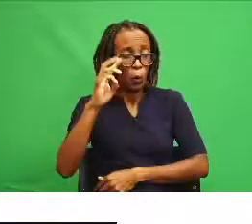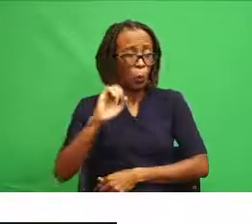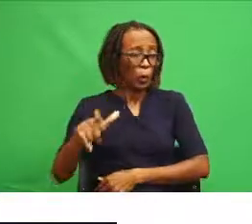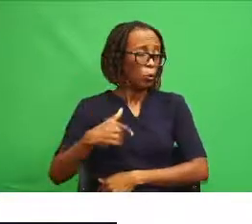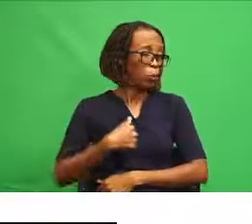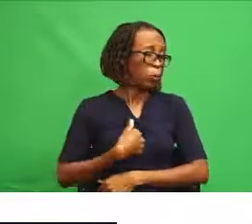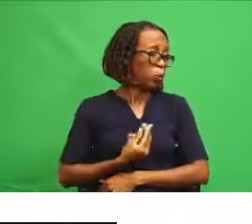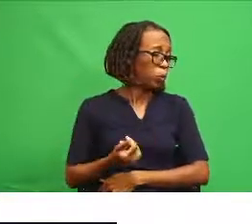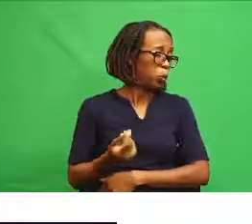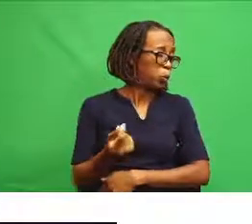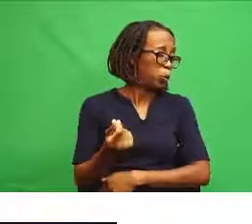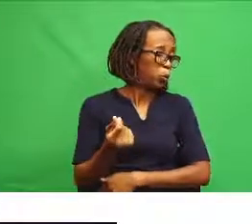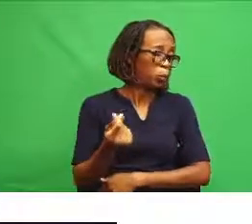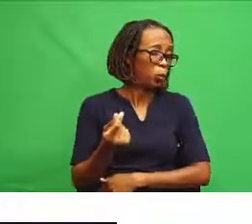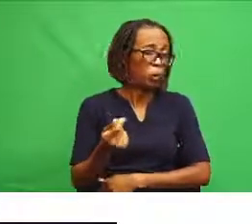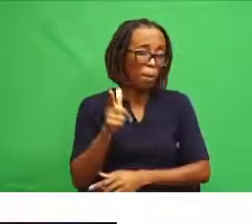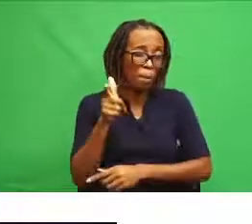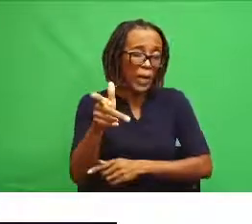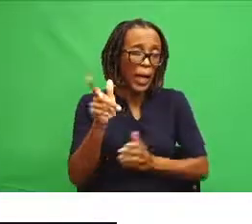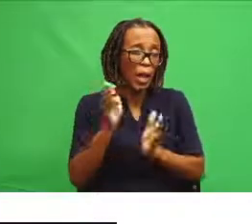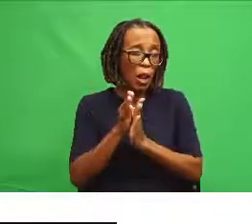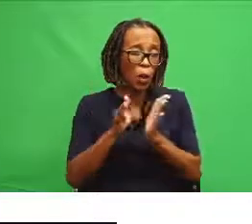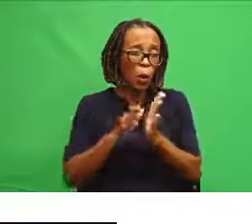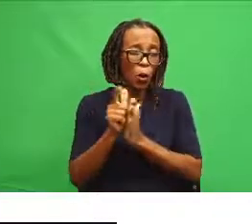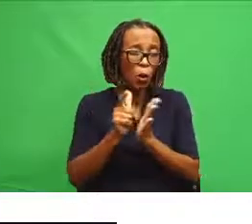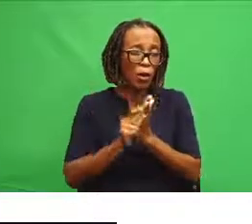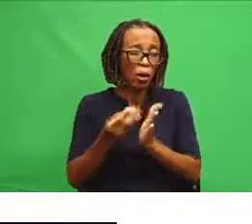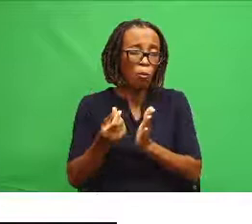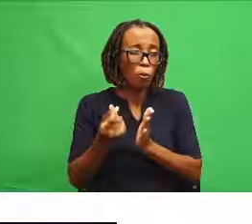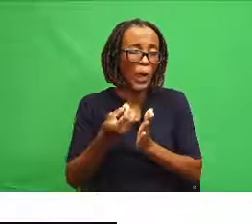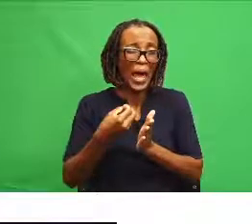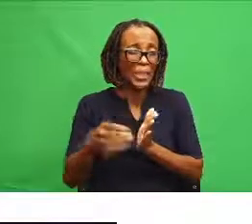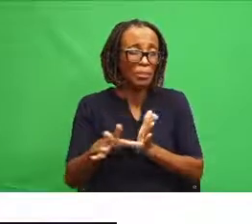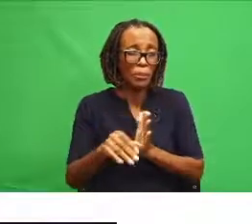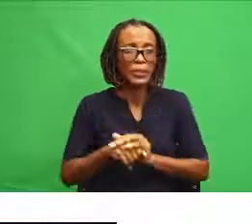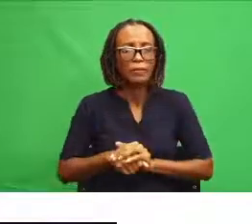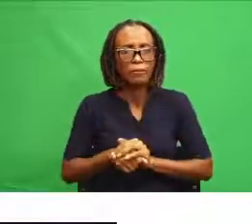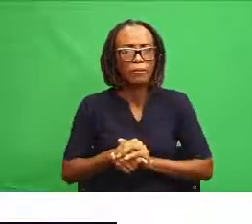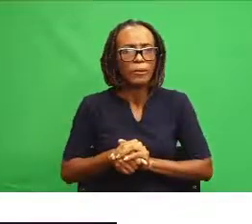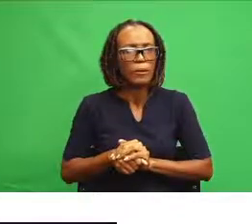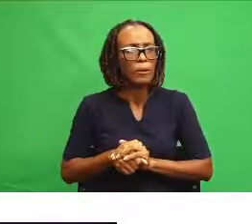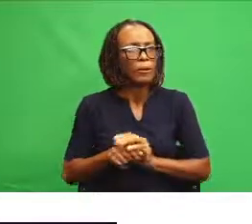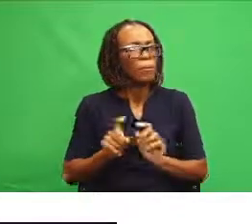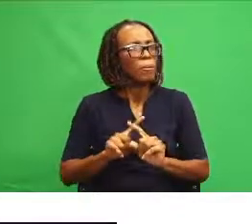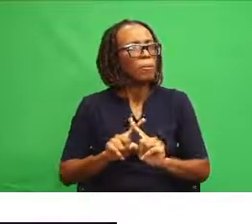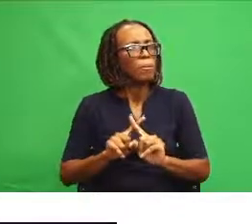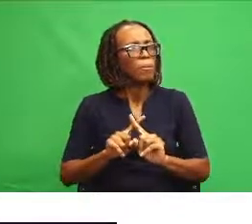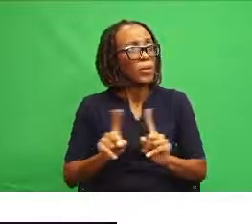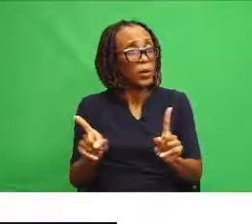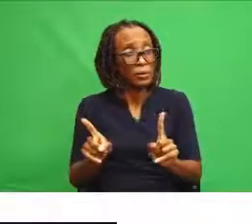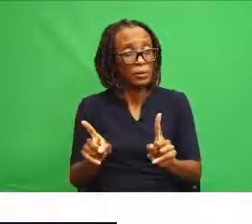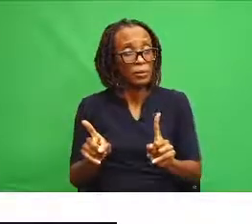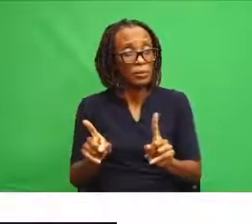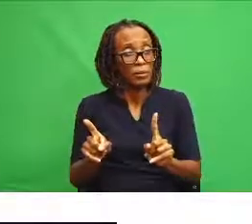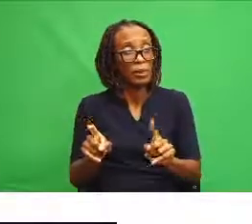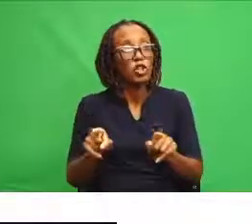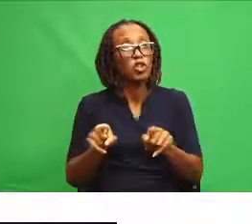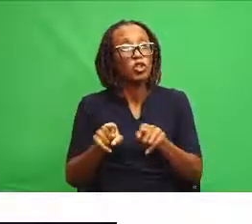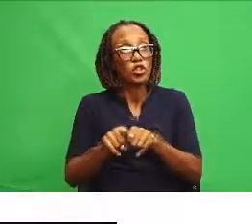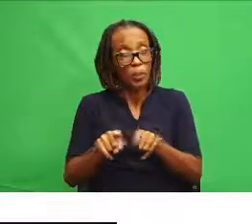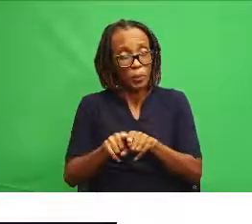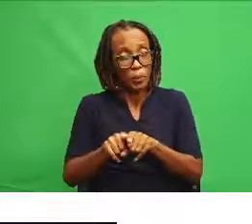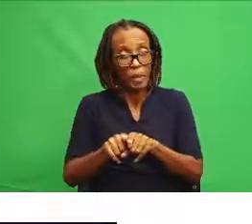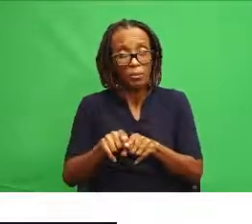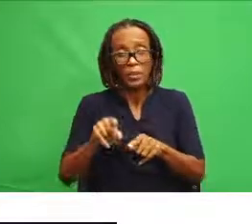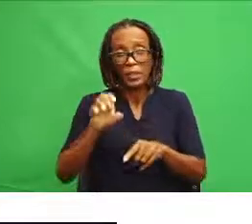gosh, boy, I don't have the money to do that. And dependent upon the size of your estate, the value